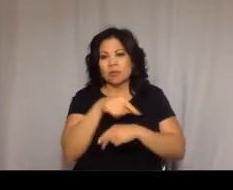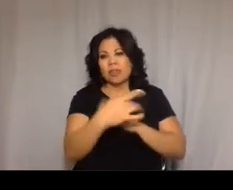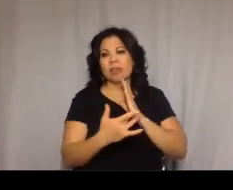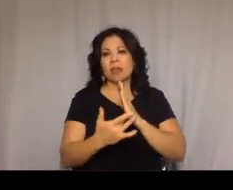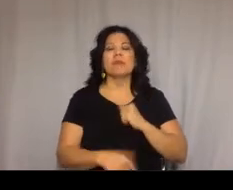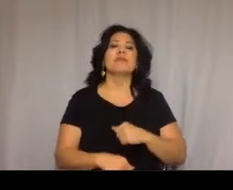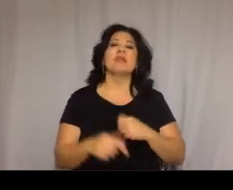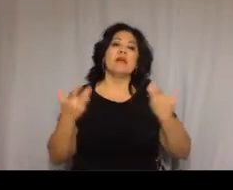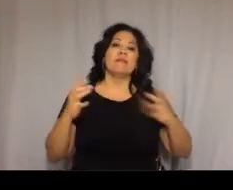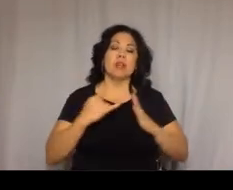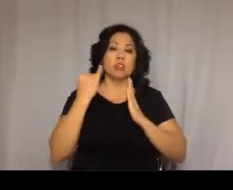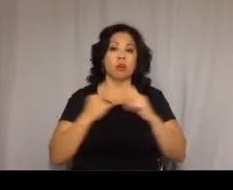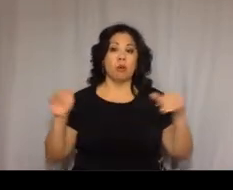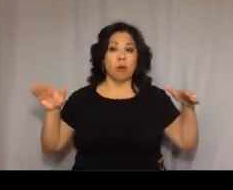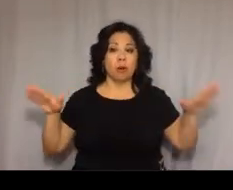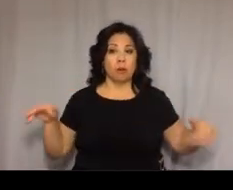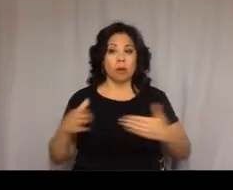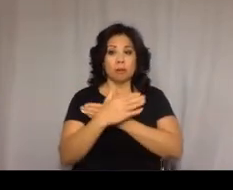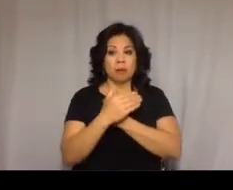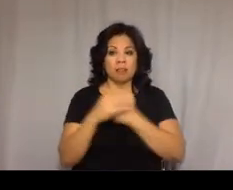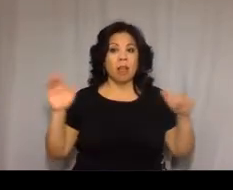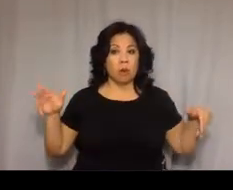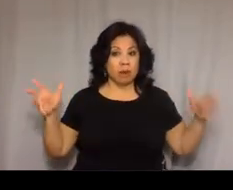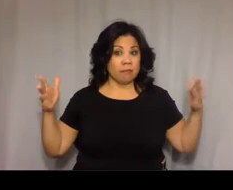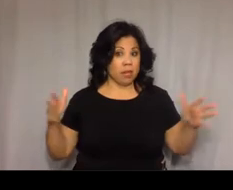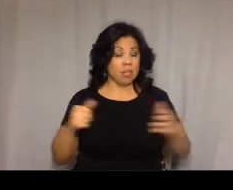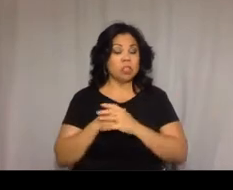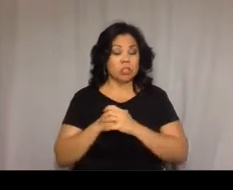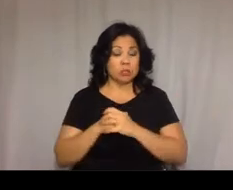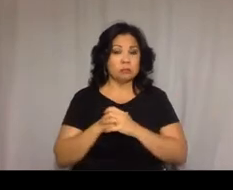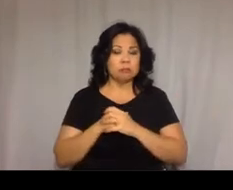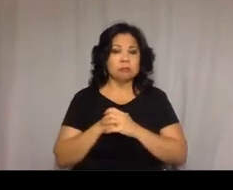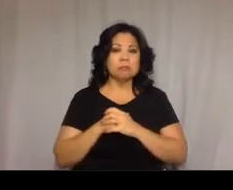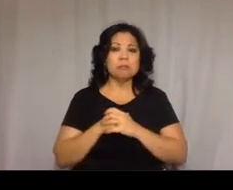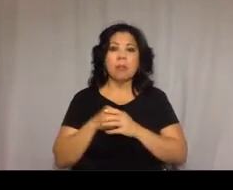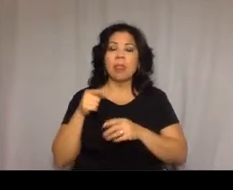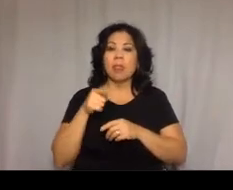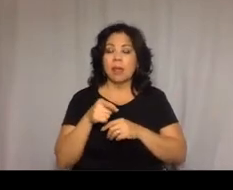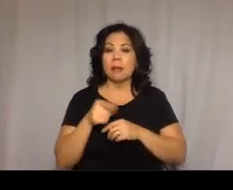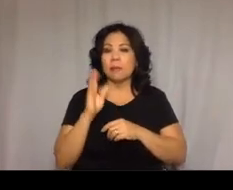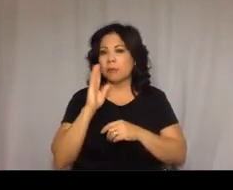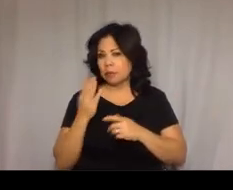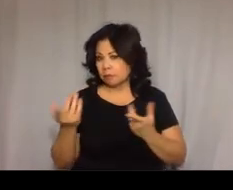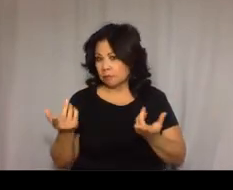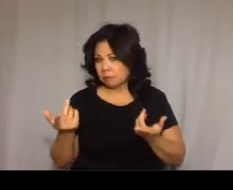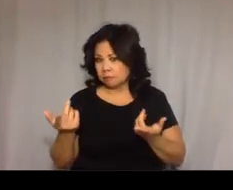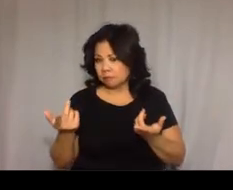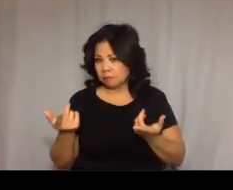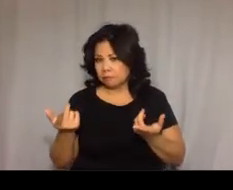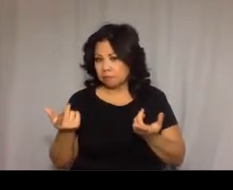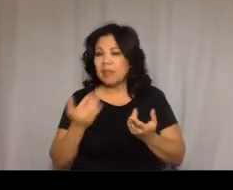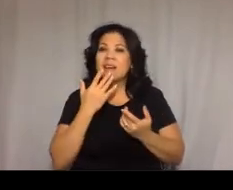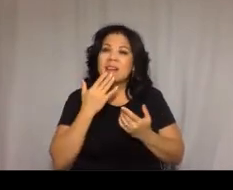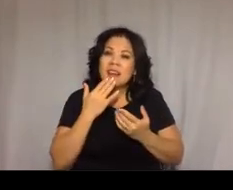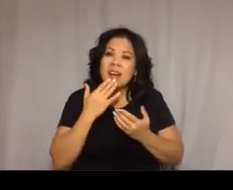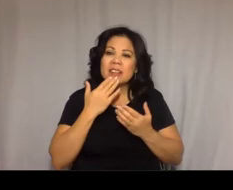butterfly wings like this, I'm going to take my other paper away. You're going to then go ahead and color. So